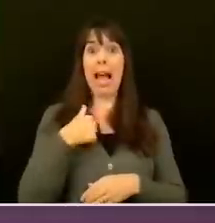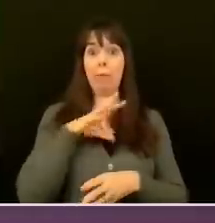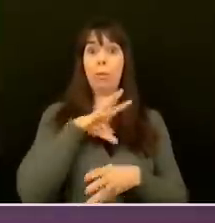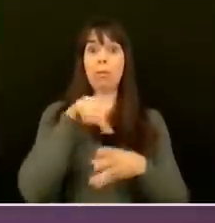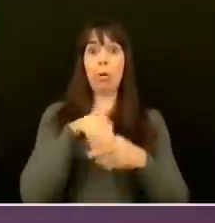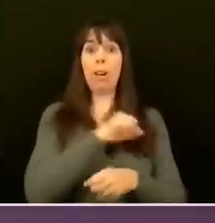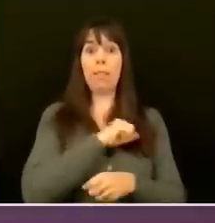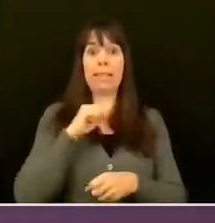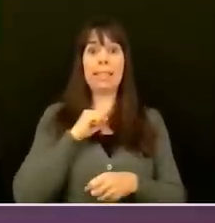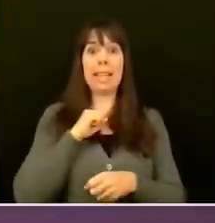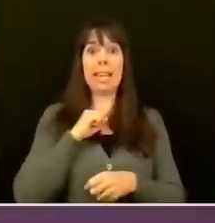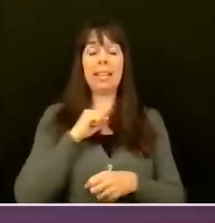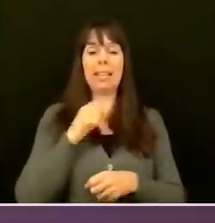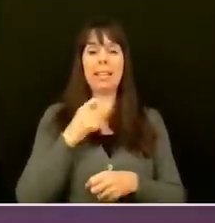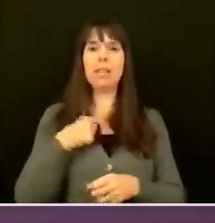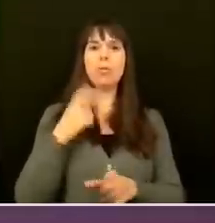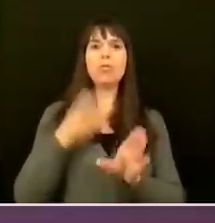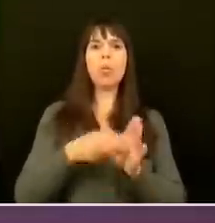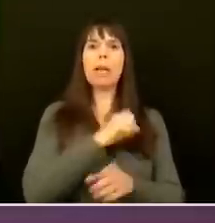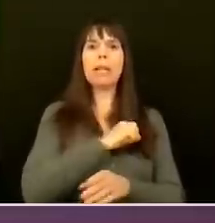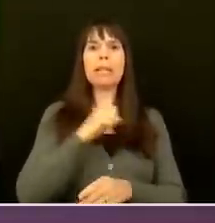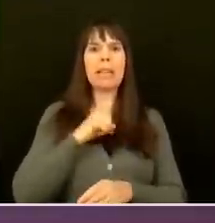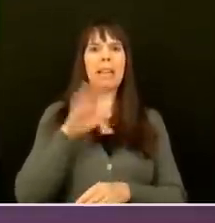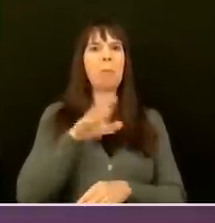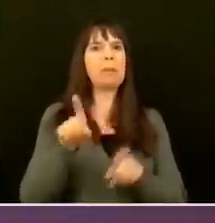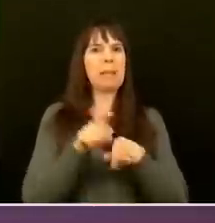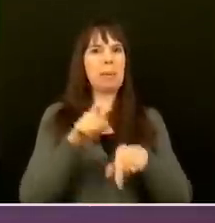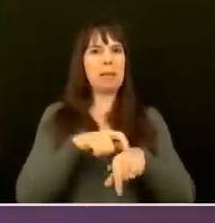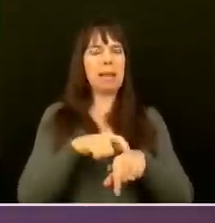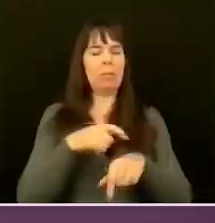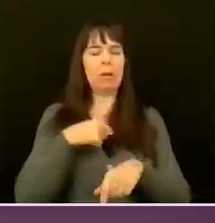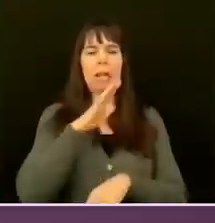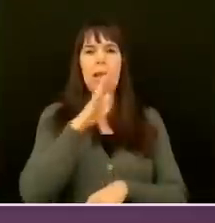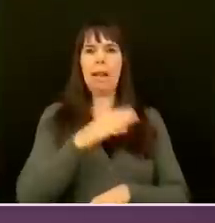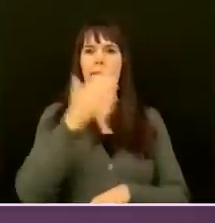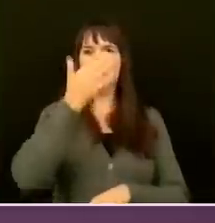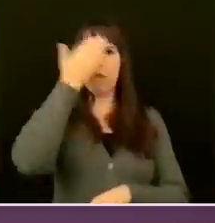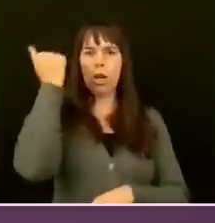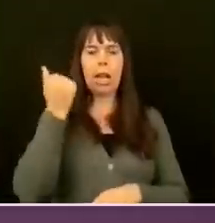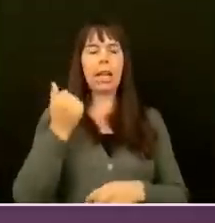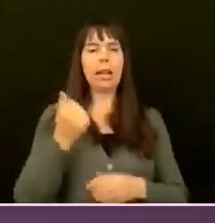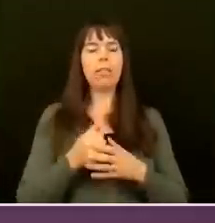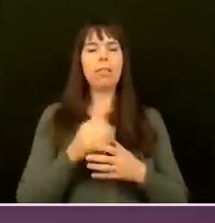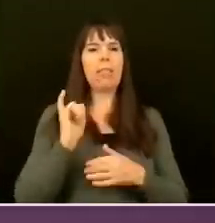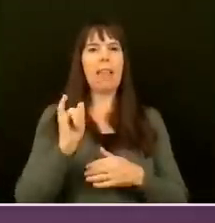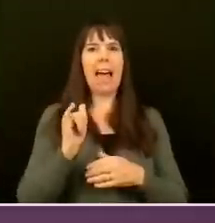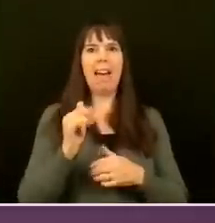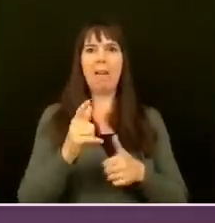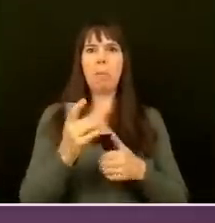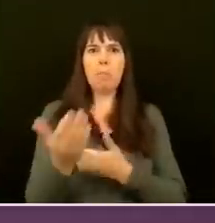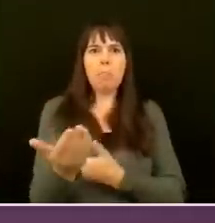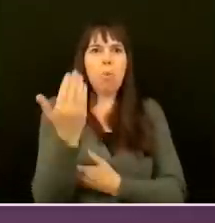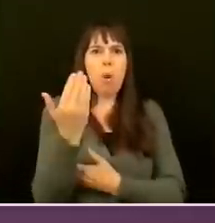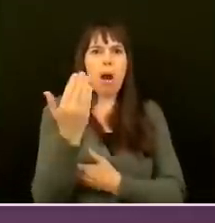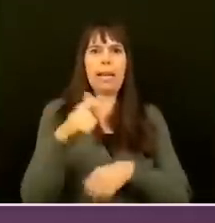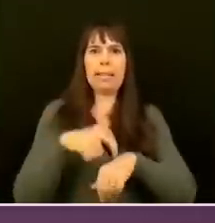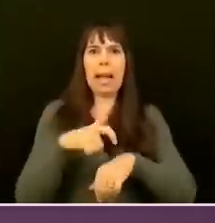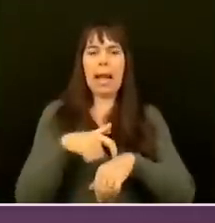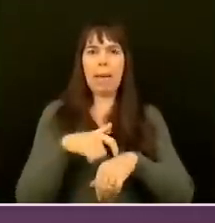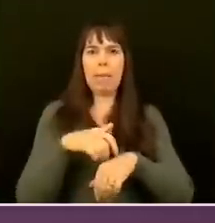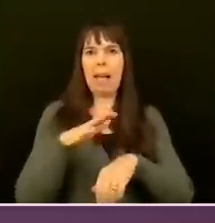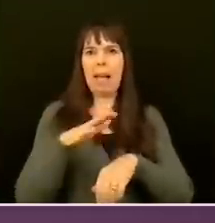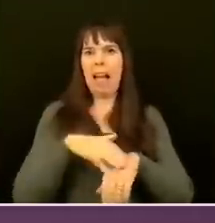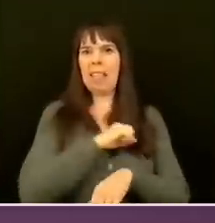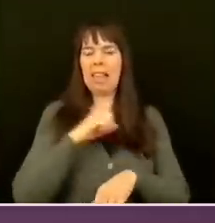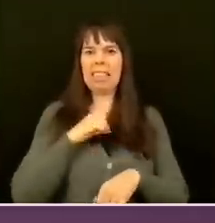Senate. I had joined the Senate around that time, and I will never forget that early morning hour on the Senate,